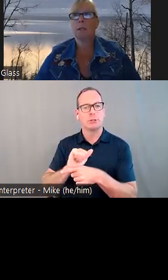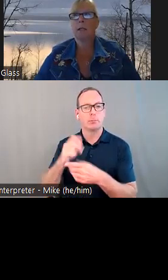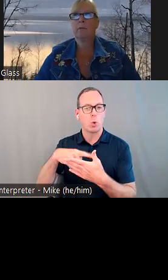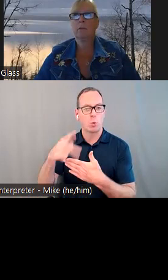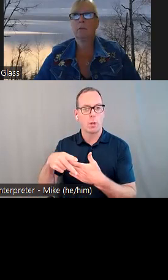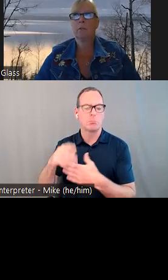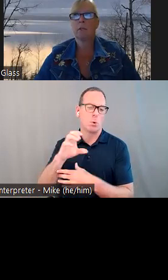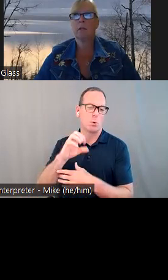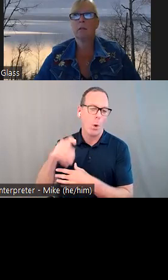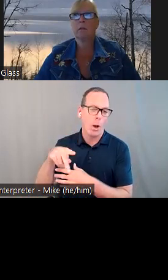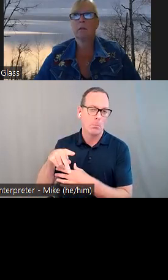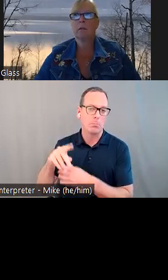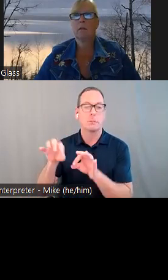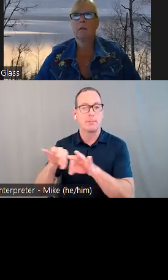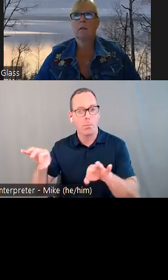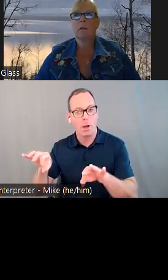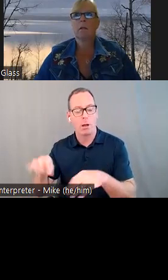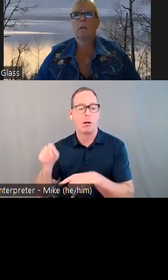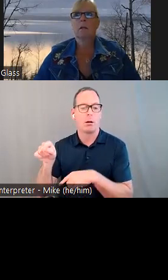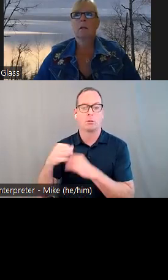shows 11 referrals in.